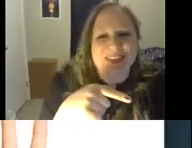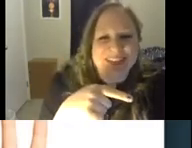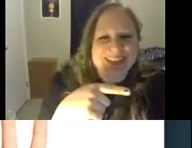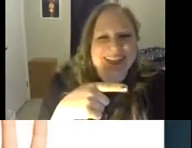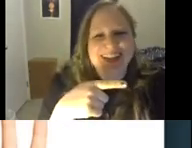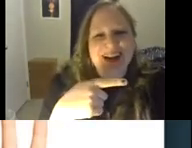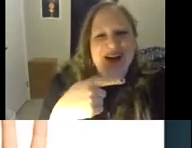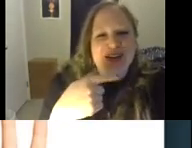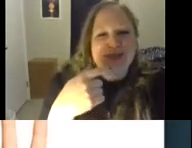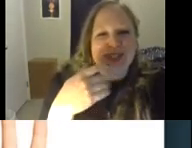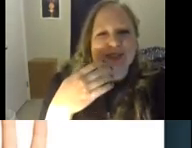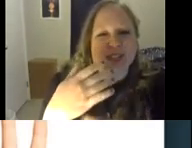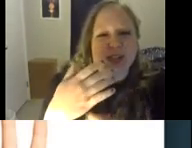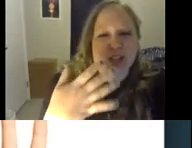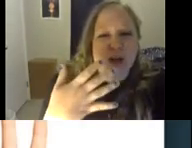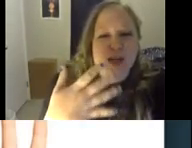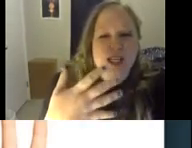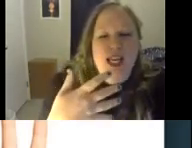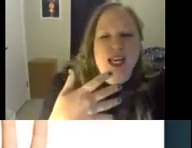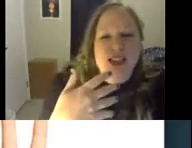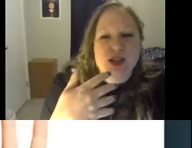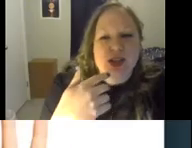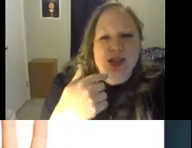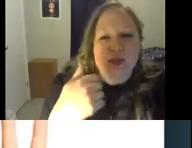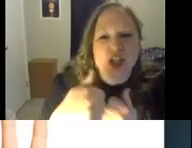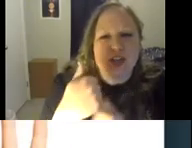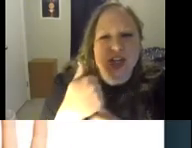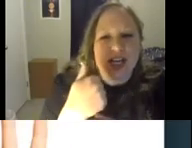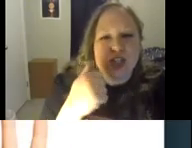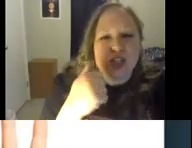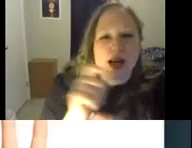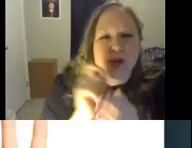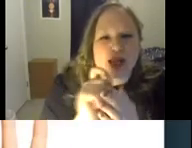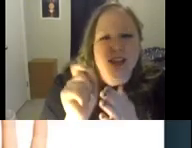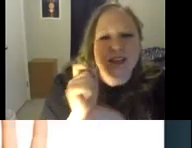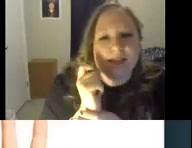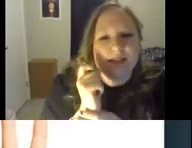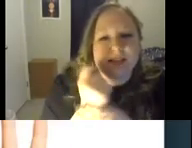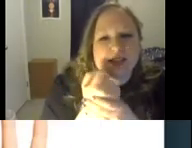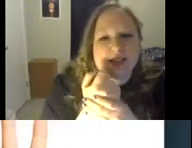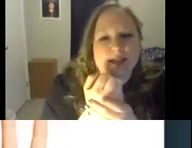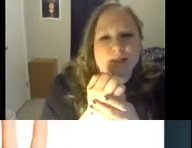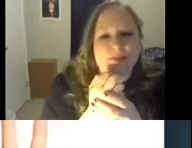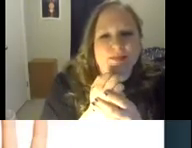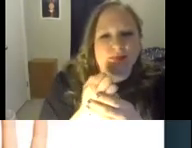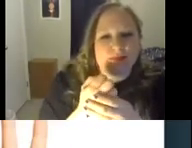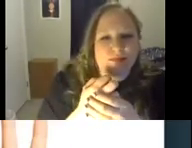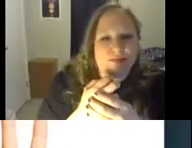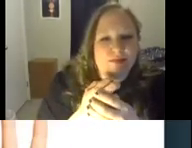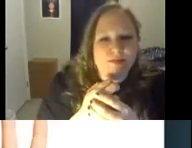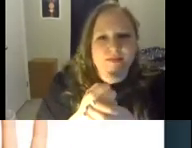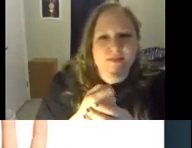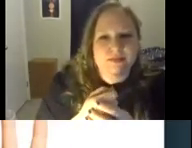tell you. So it's your dominant hand, like whichever hand you write with.